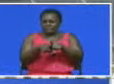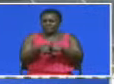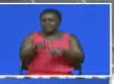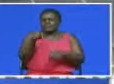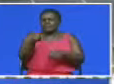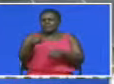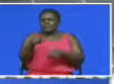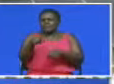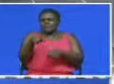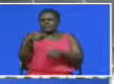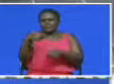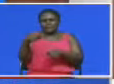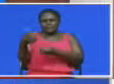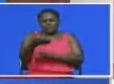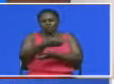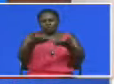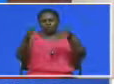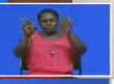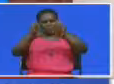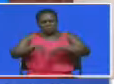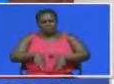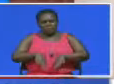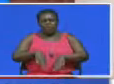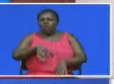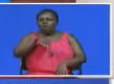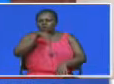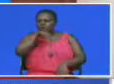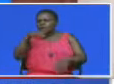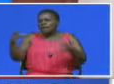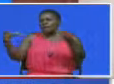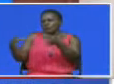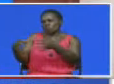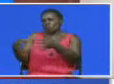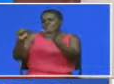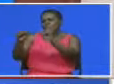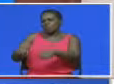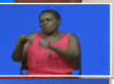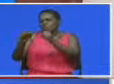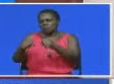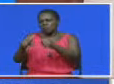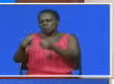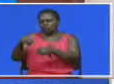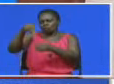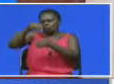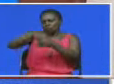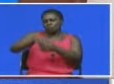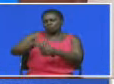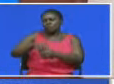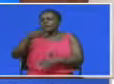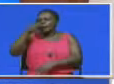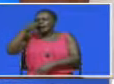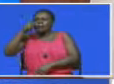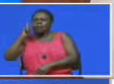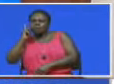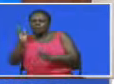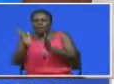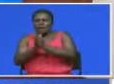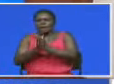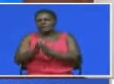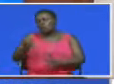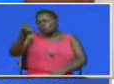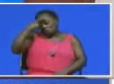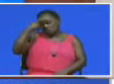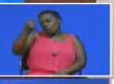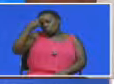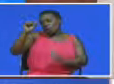the badly battered economy. Odinga's bandwagon likely to rope in Wiper leader Kalonzo Musyoka and Ford Kenya's